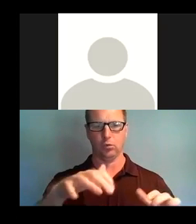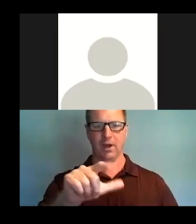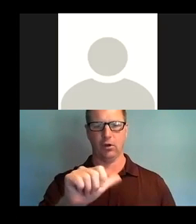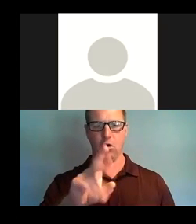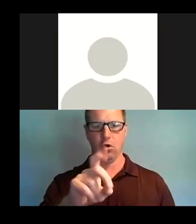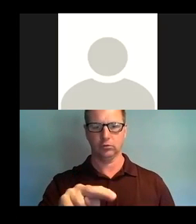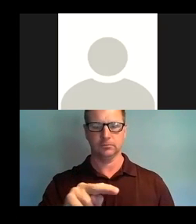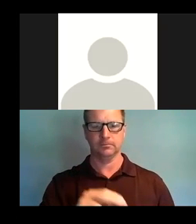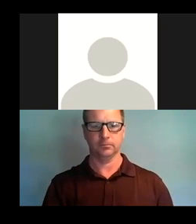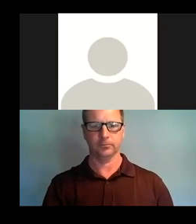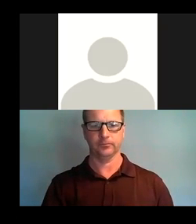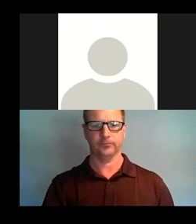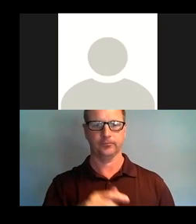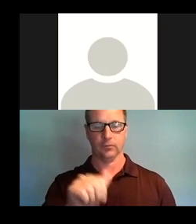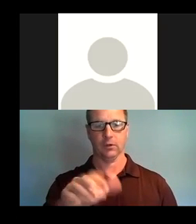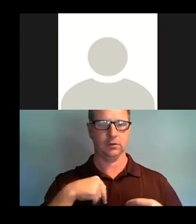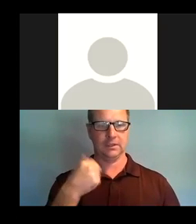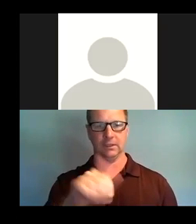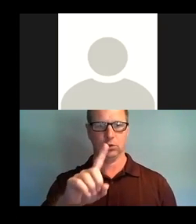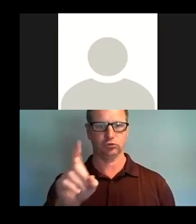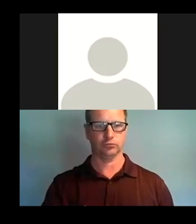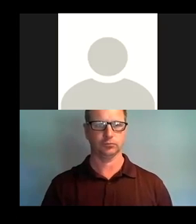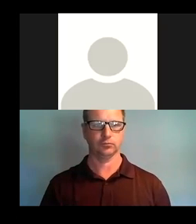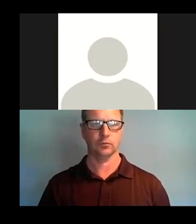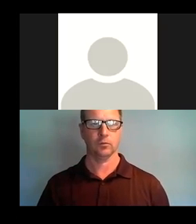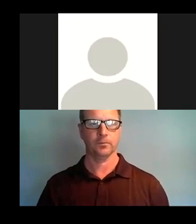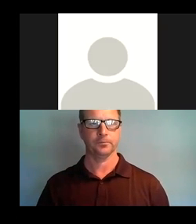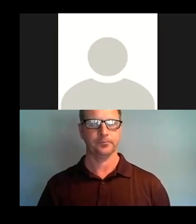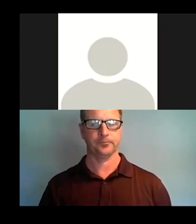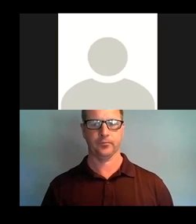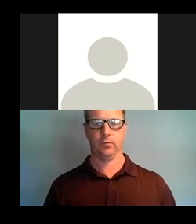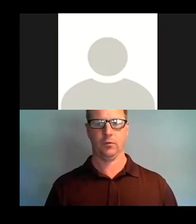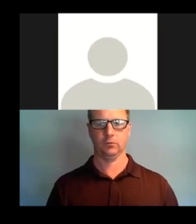section. I can take any questions at this time.